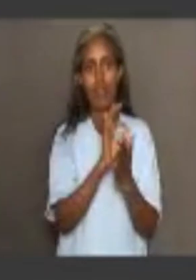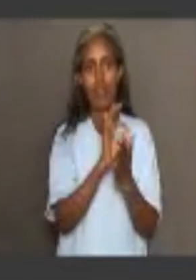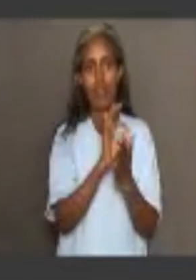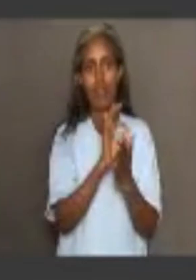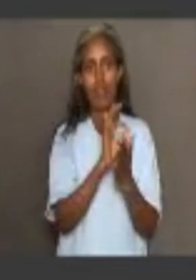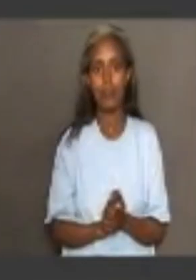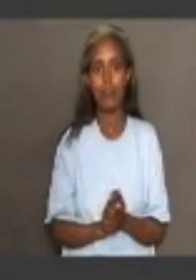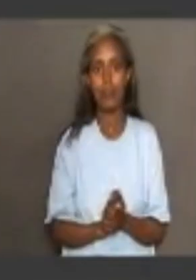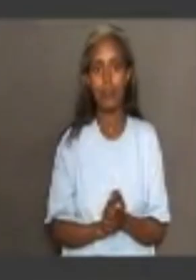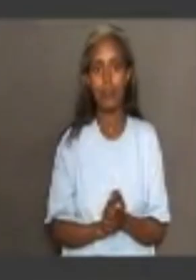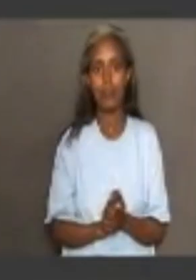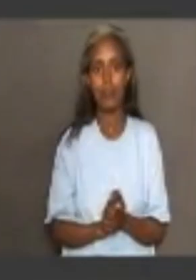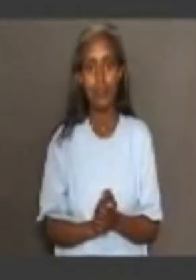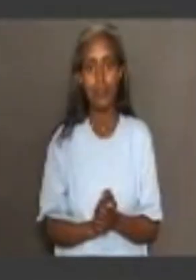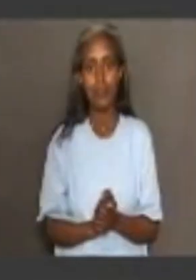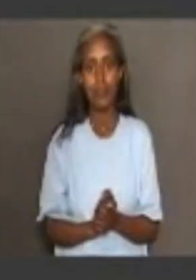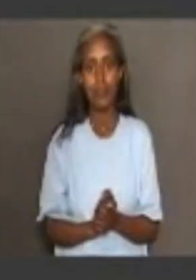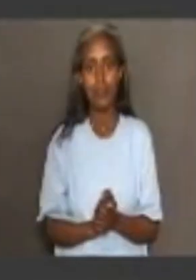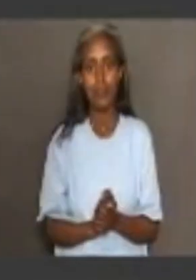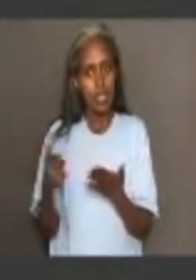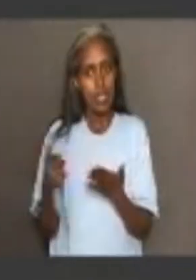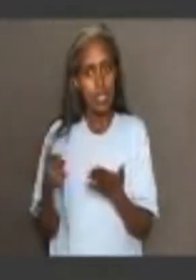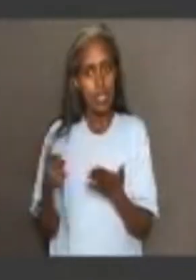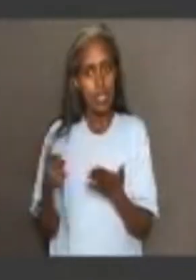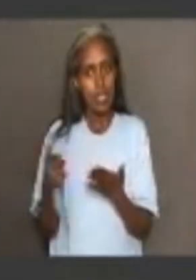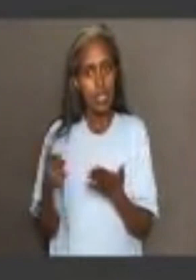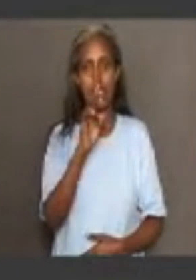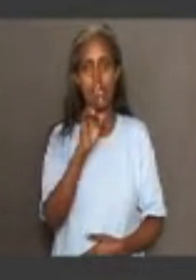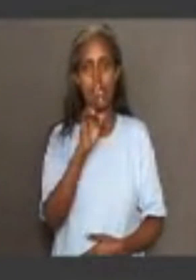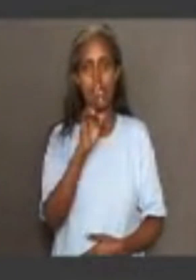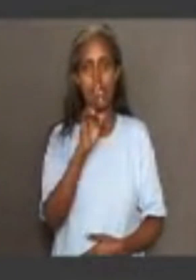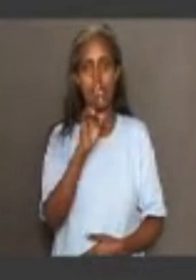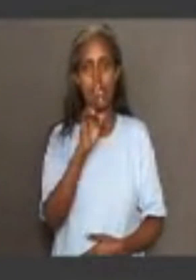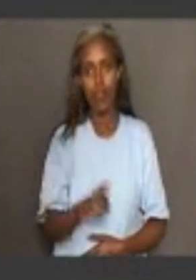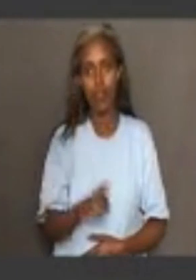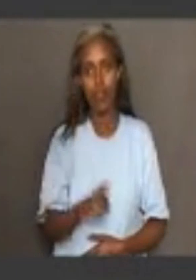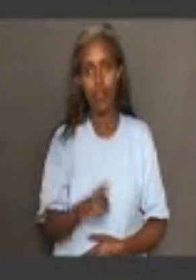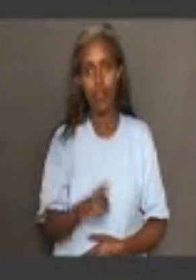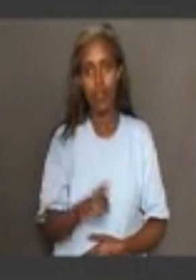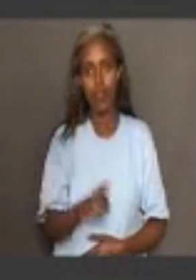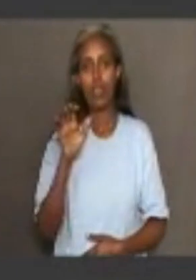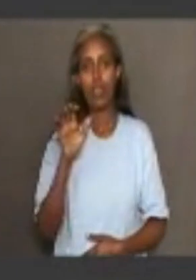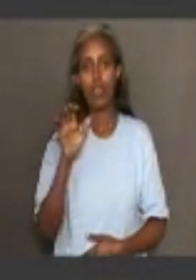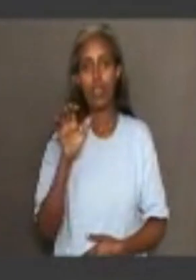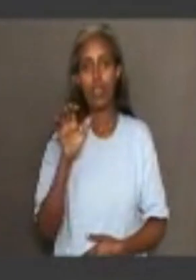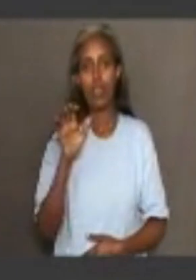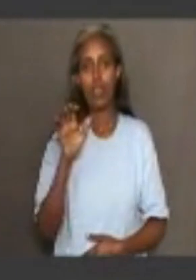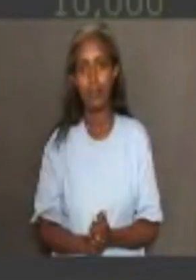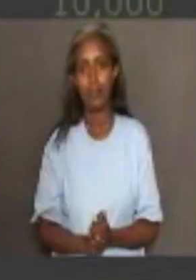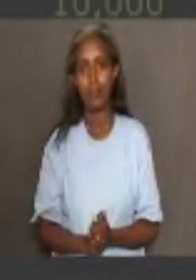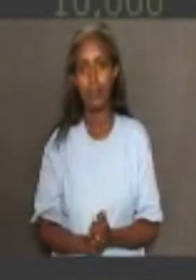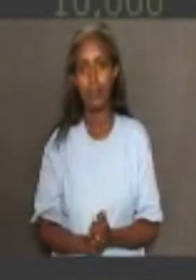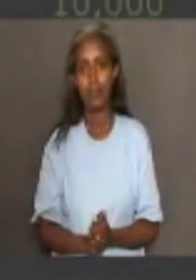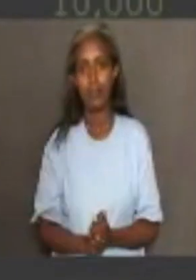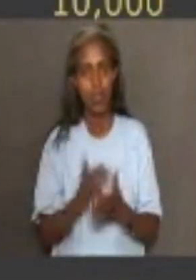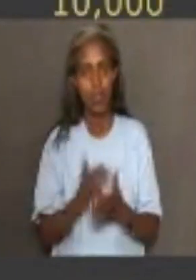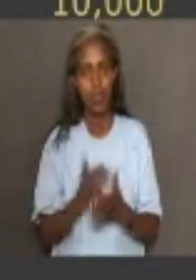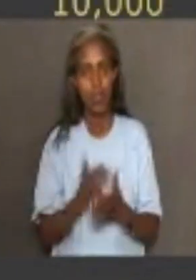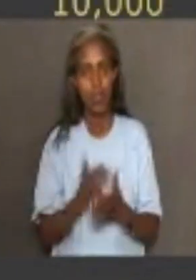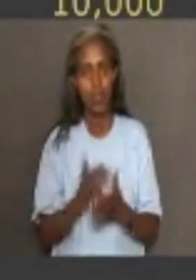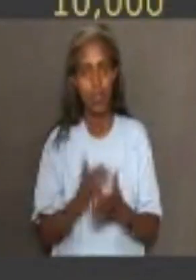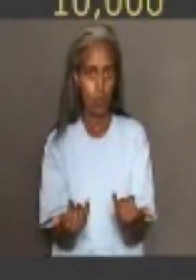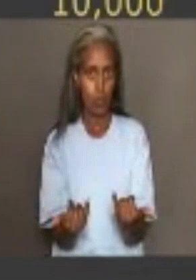It becomes 75 over 100. Now, when